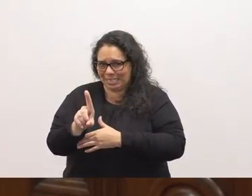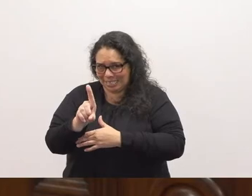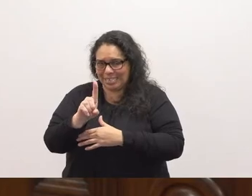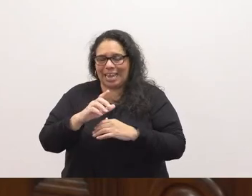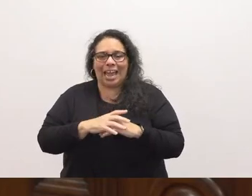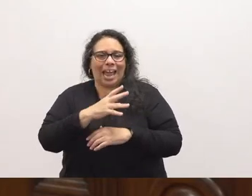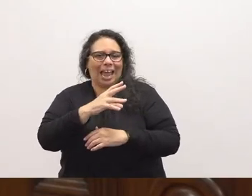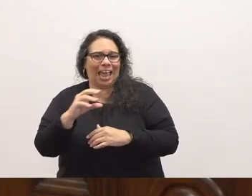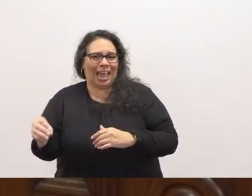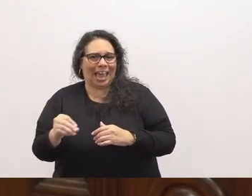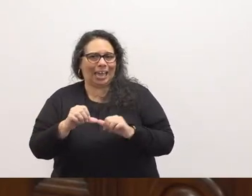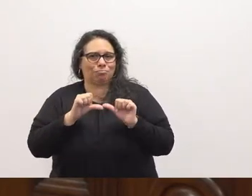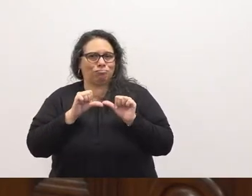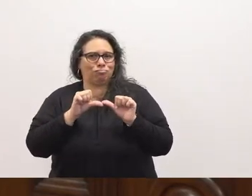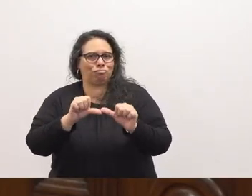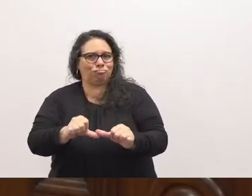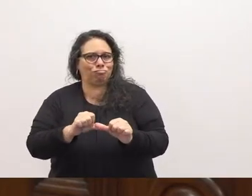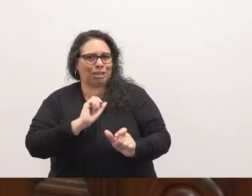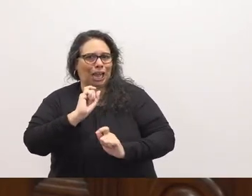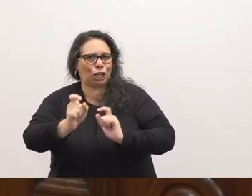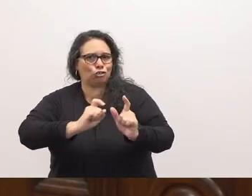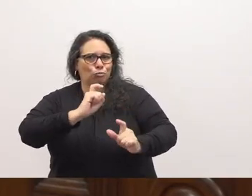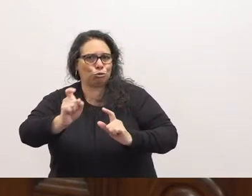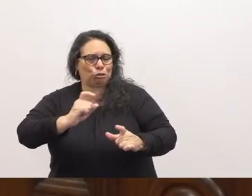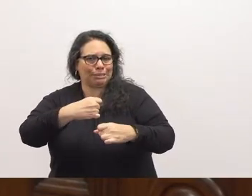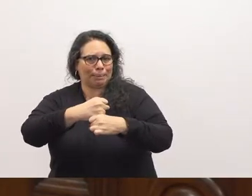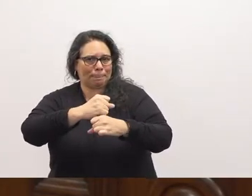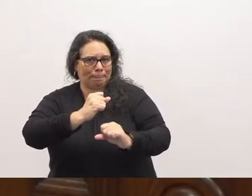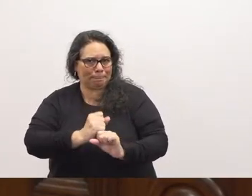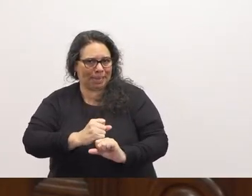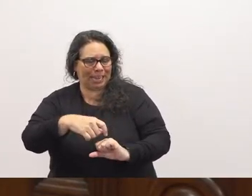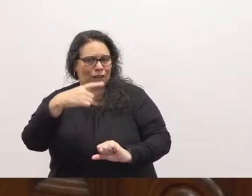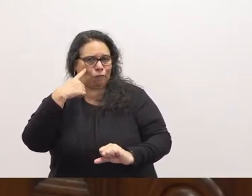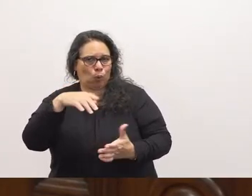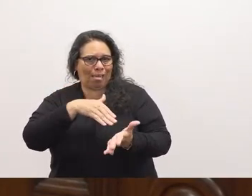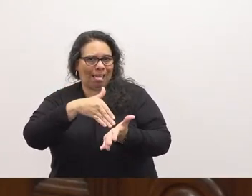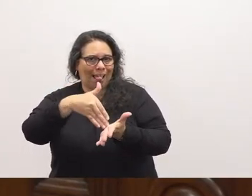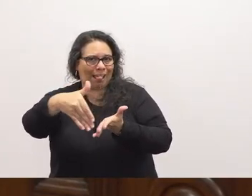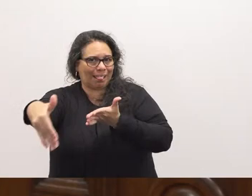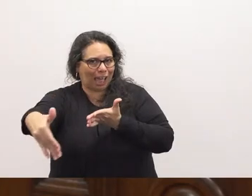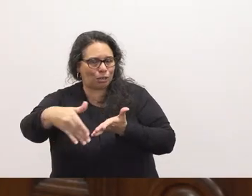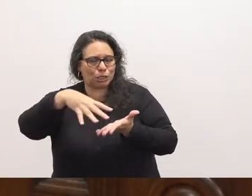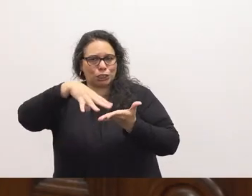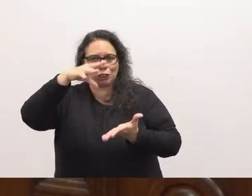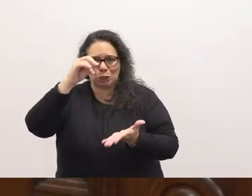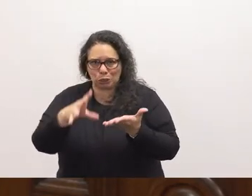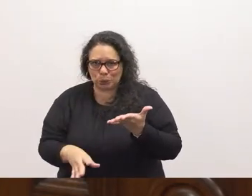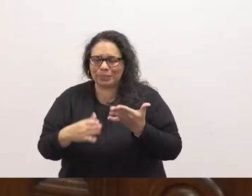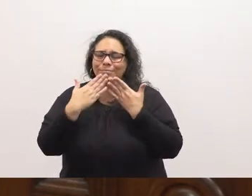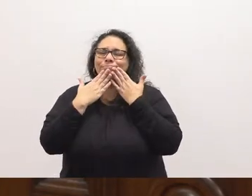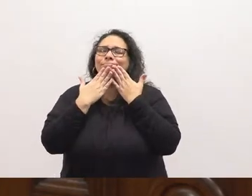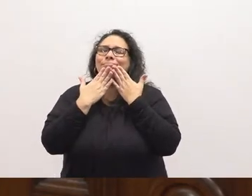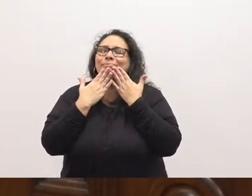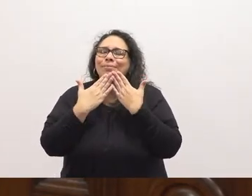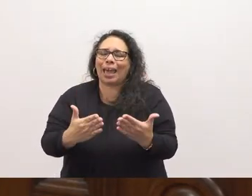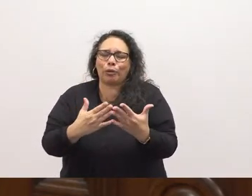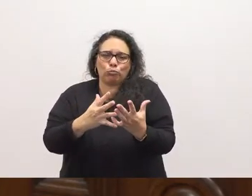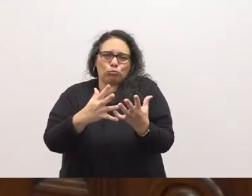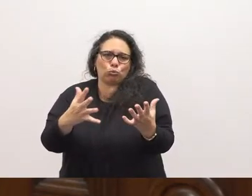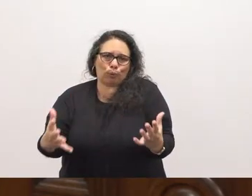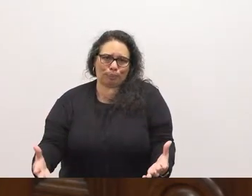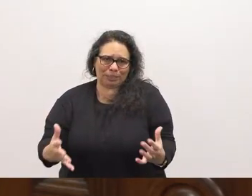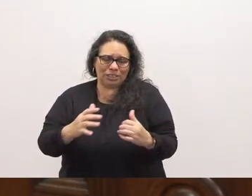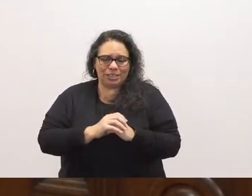and for the lasting contributions that you have made to thousands of students. Thank you so much.